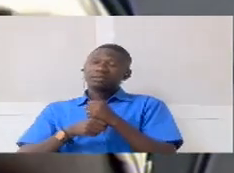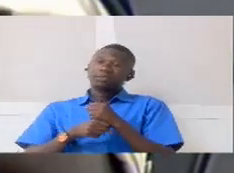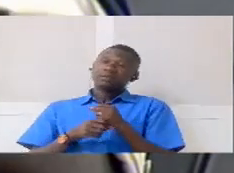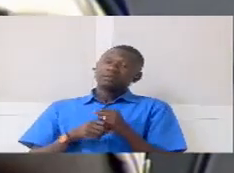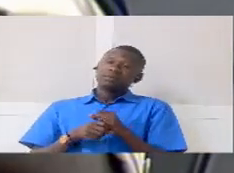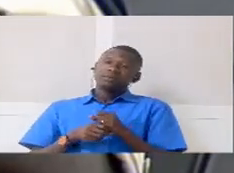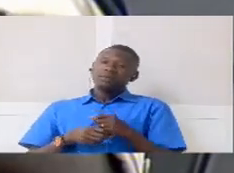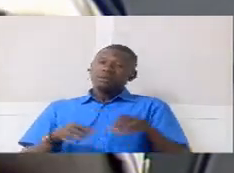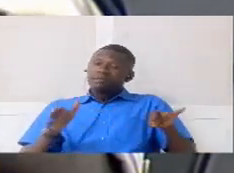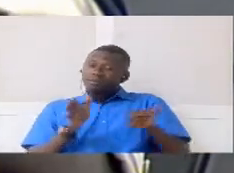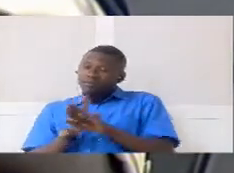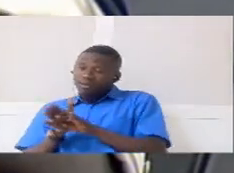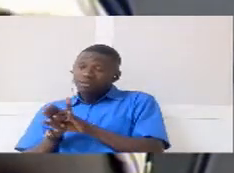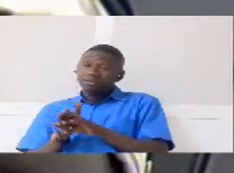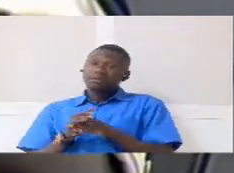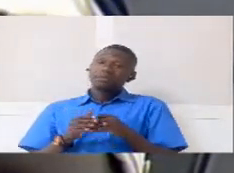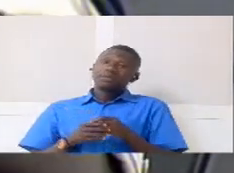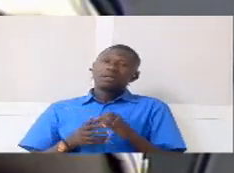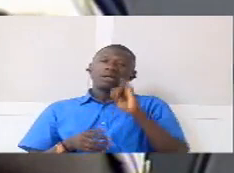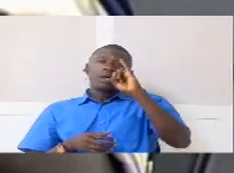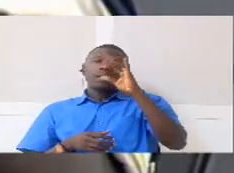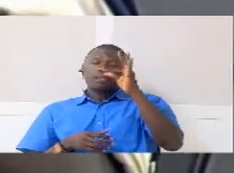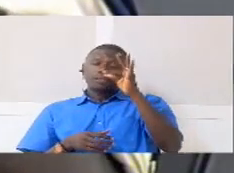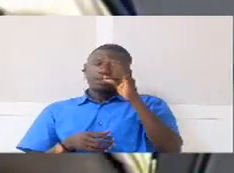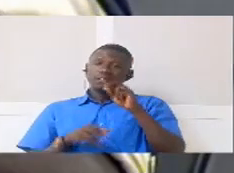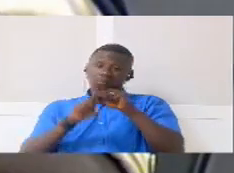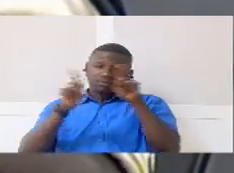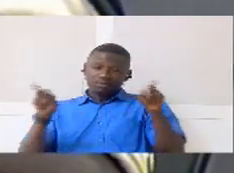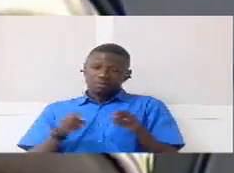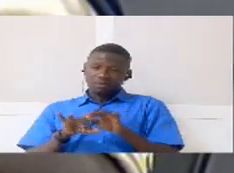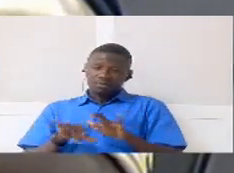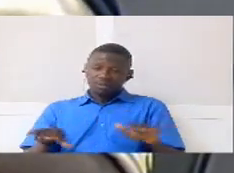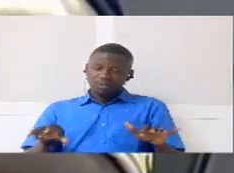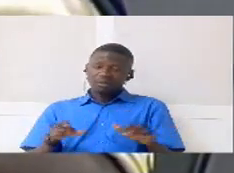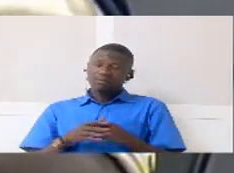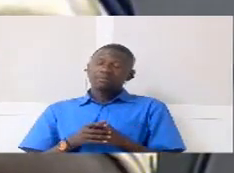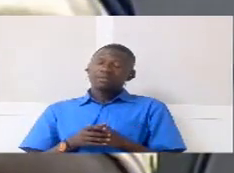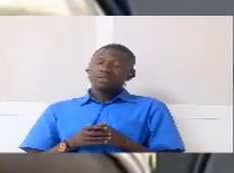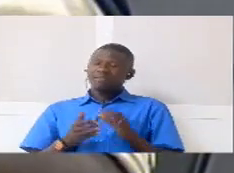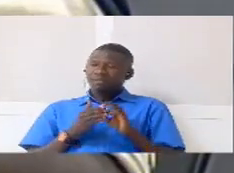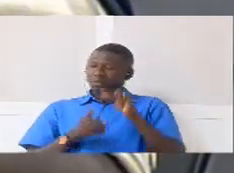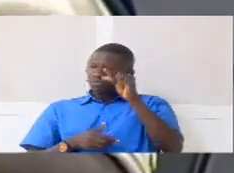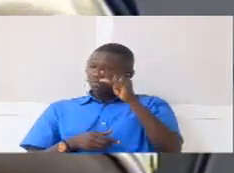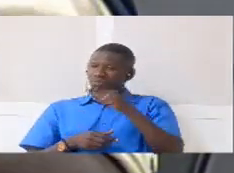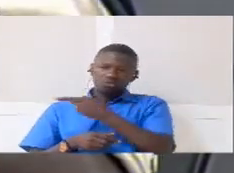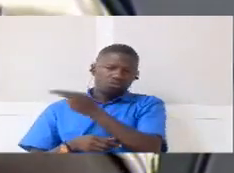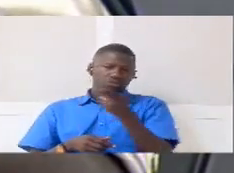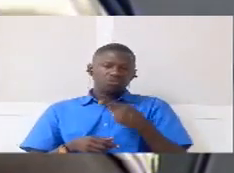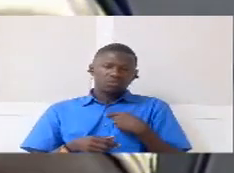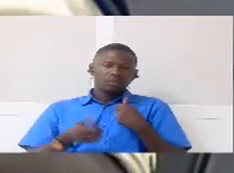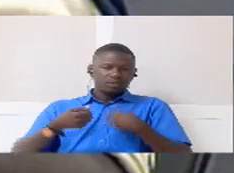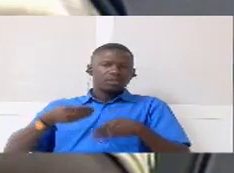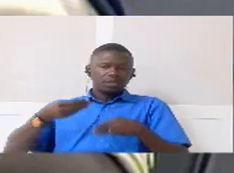and even entrepreneurship by inside training. And very soon they will be graduating. So